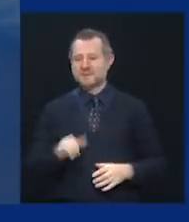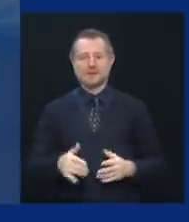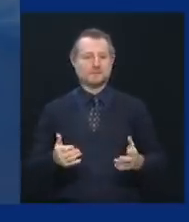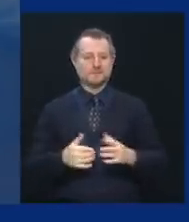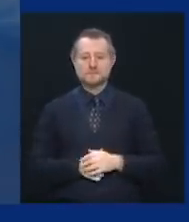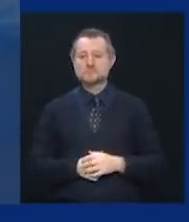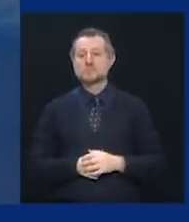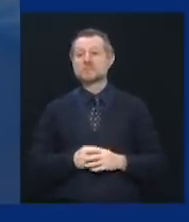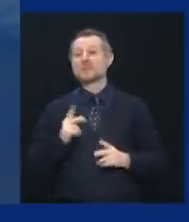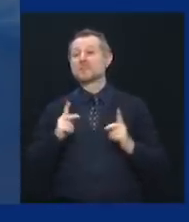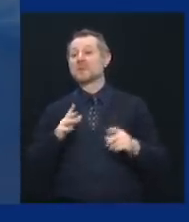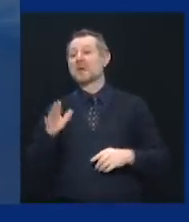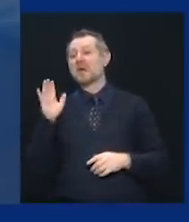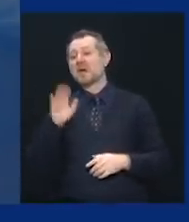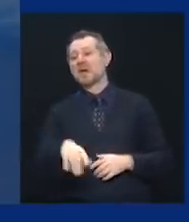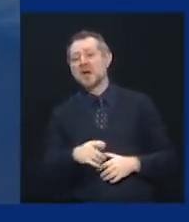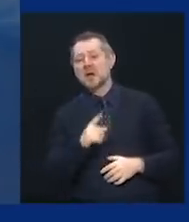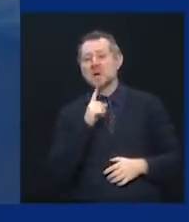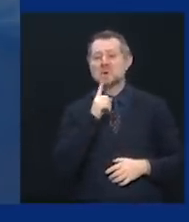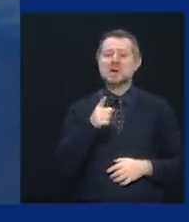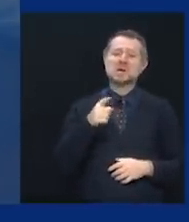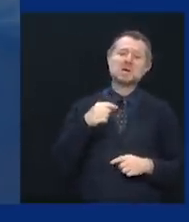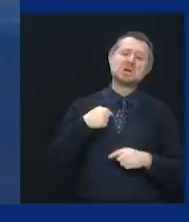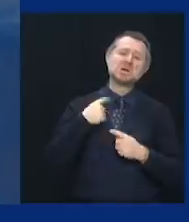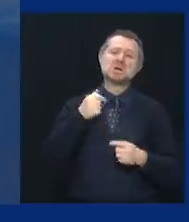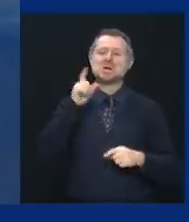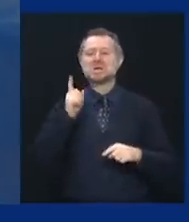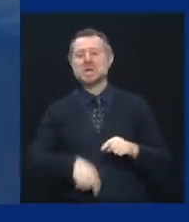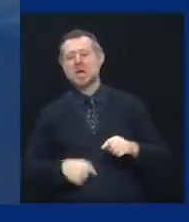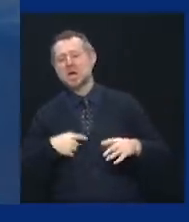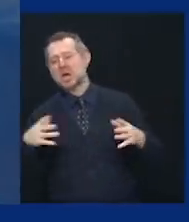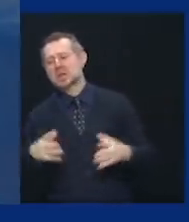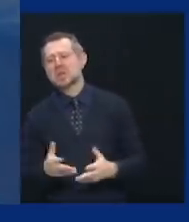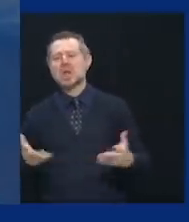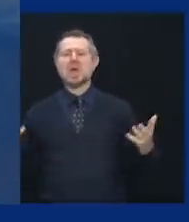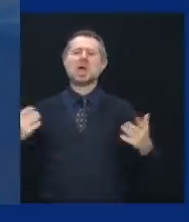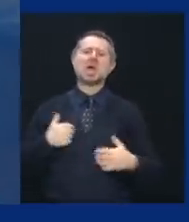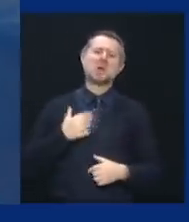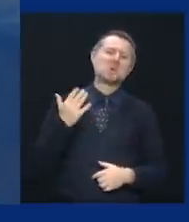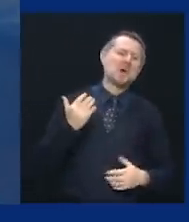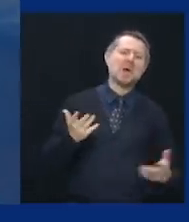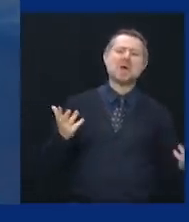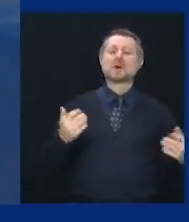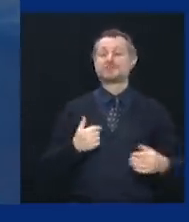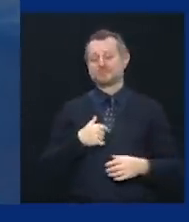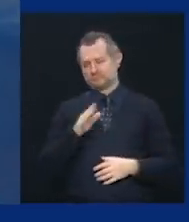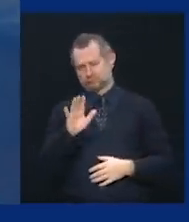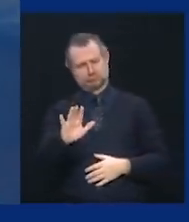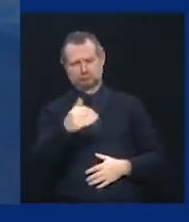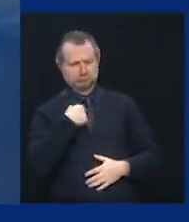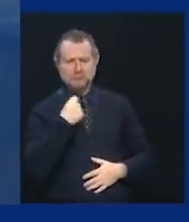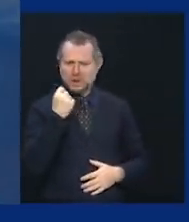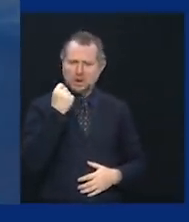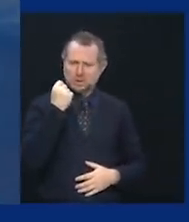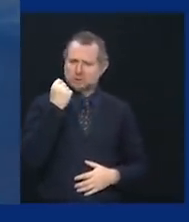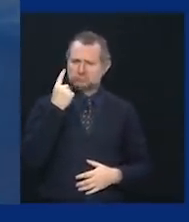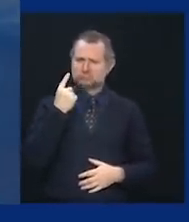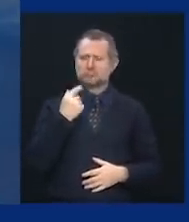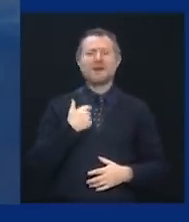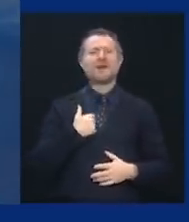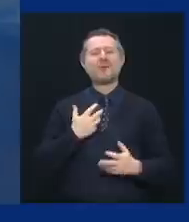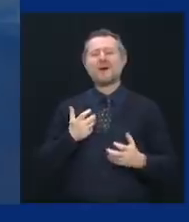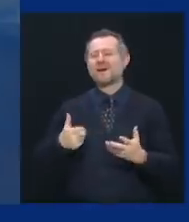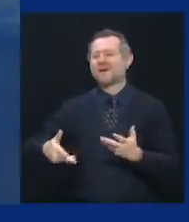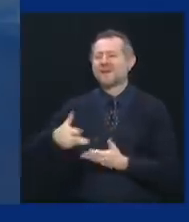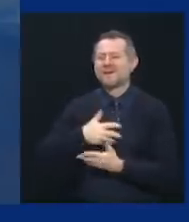say, how can you say we shouldn't gather socially? I understand. We are social beings. I understand the hospitals. But